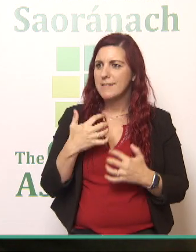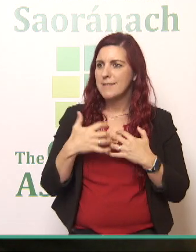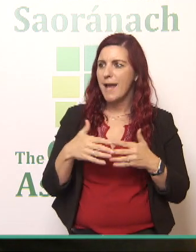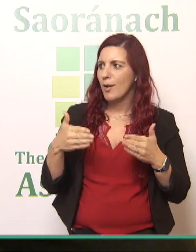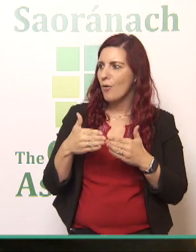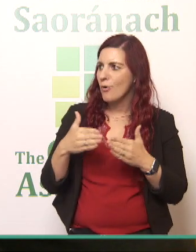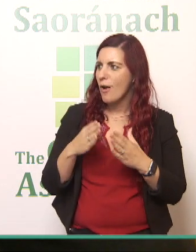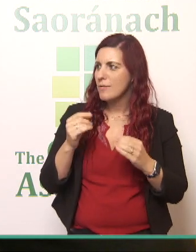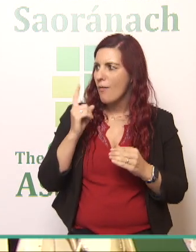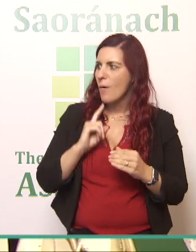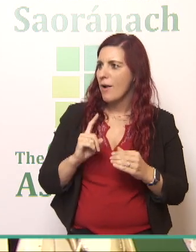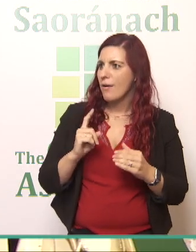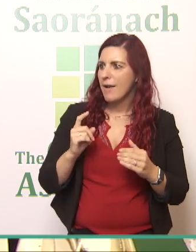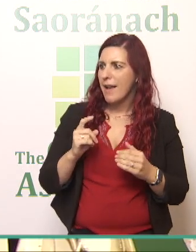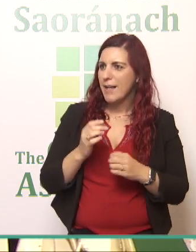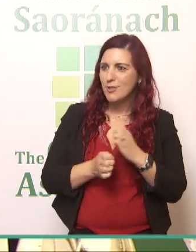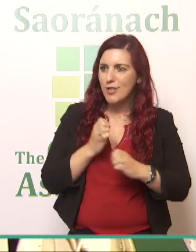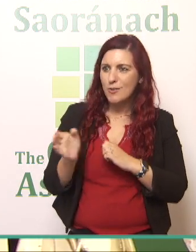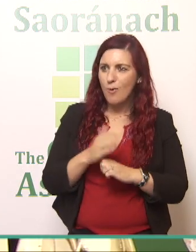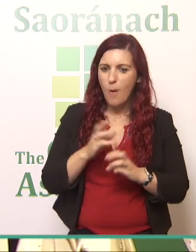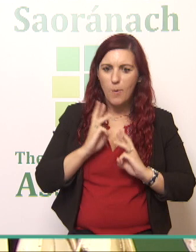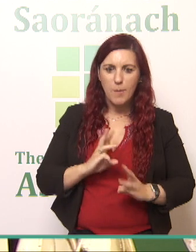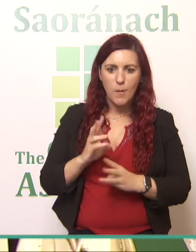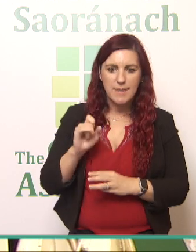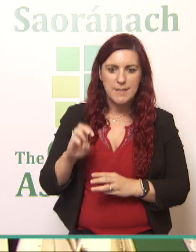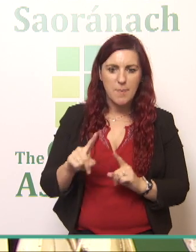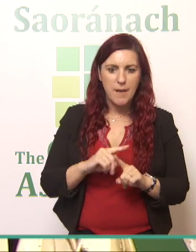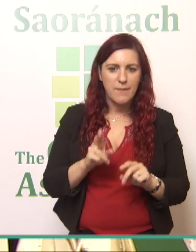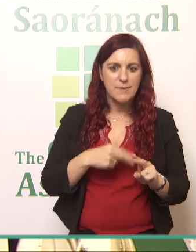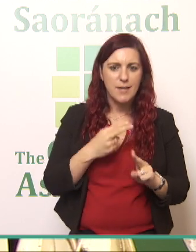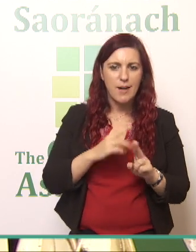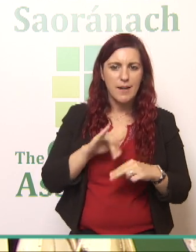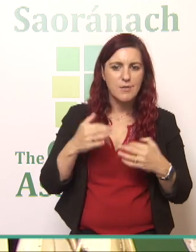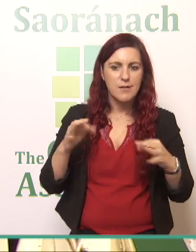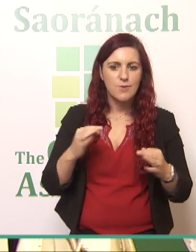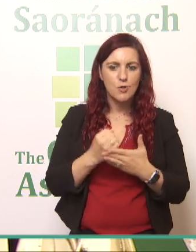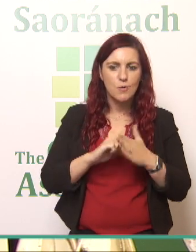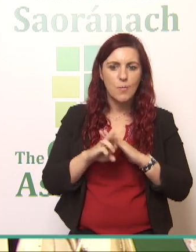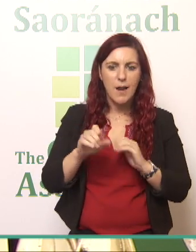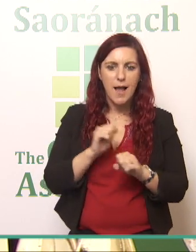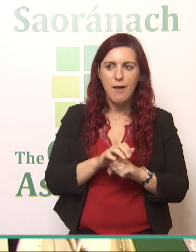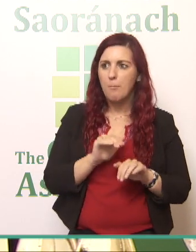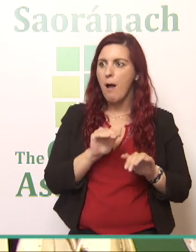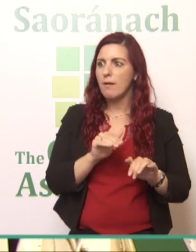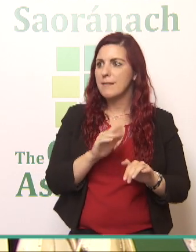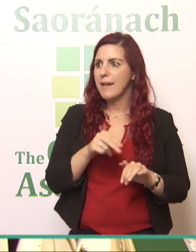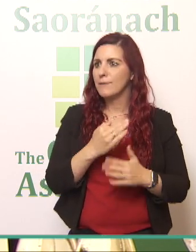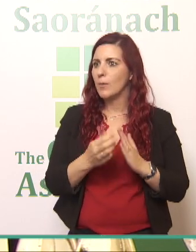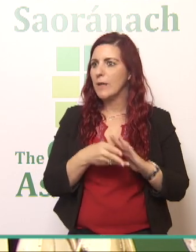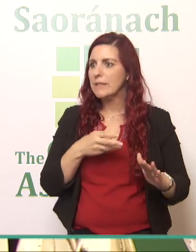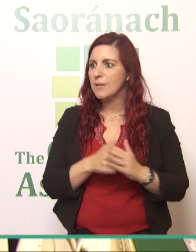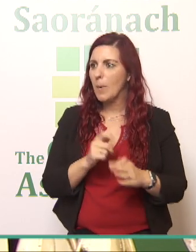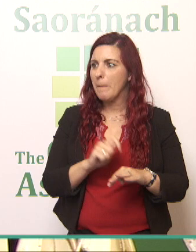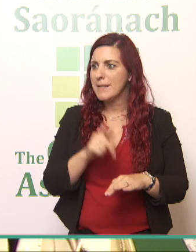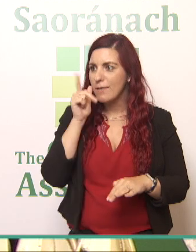women in STEM, last night at dinner. I found out that Ellie, our Leaving Cert student, is going to have her mocks in the next 2 weeks. So best of